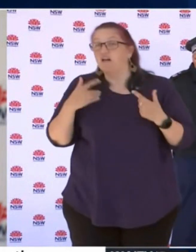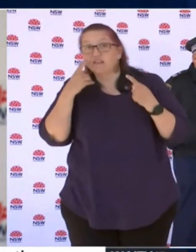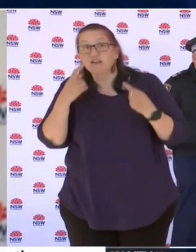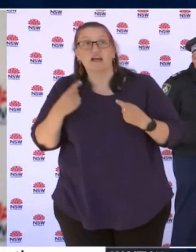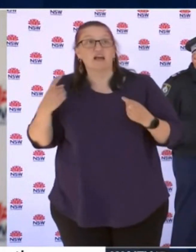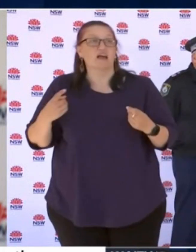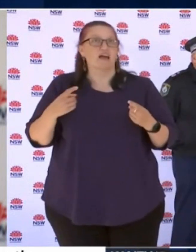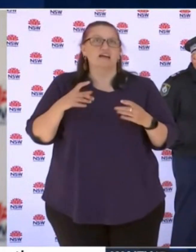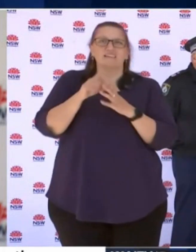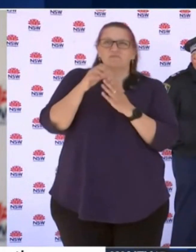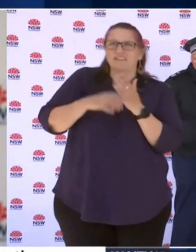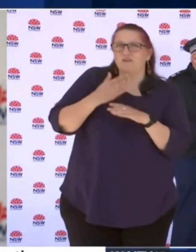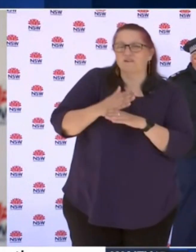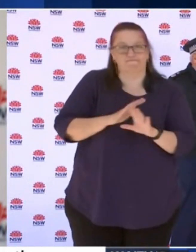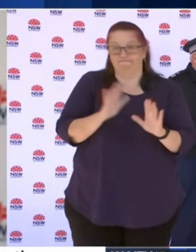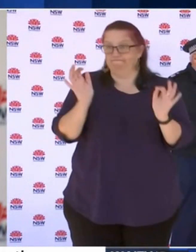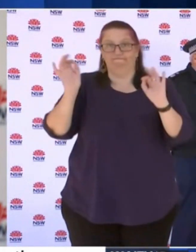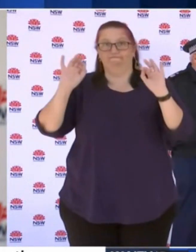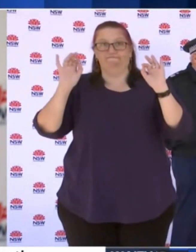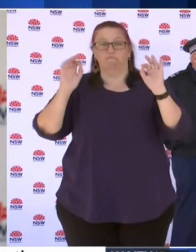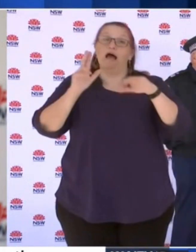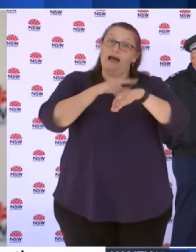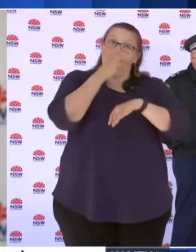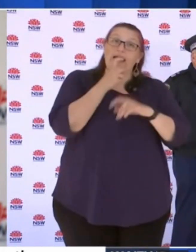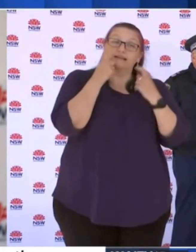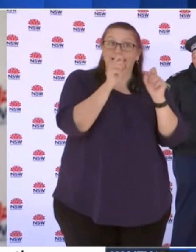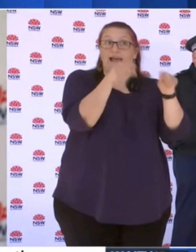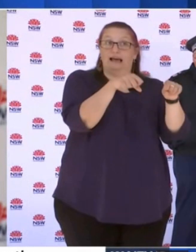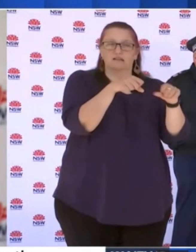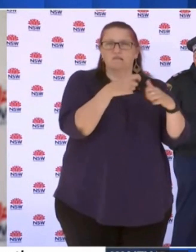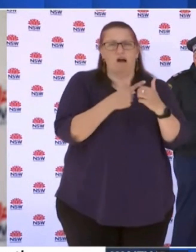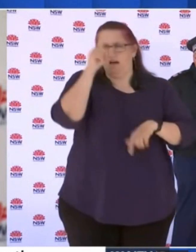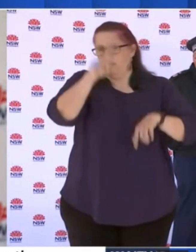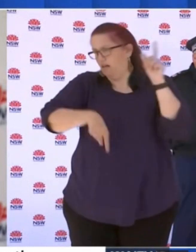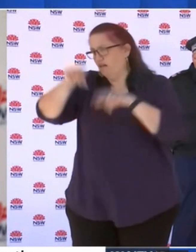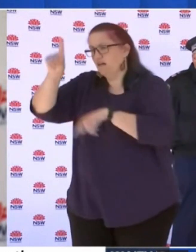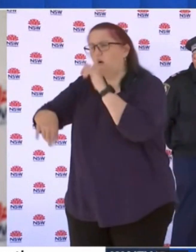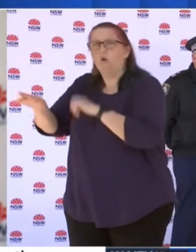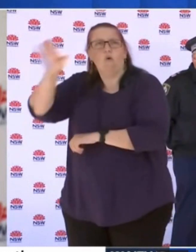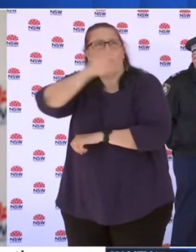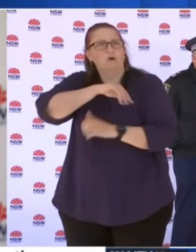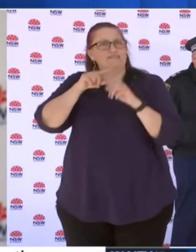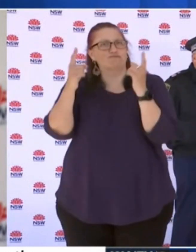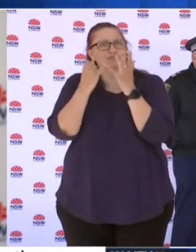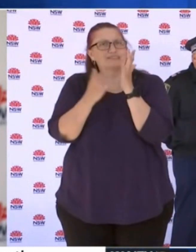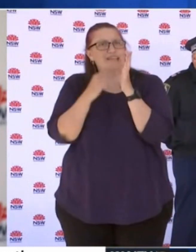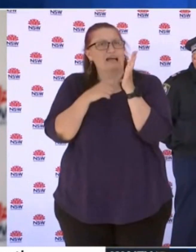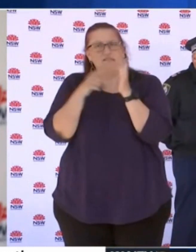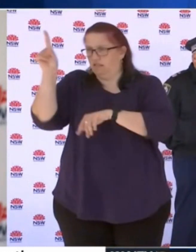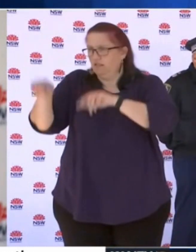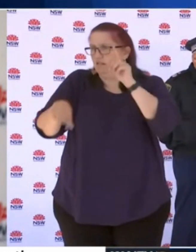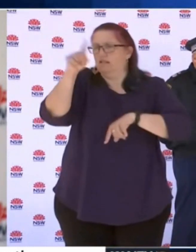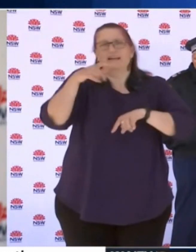on advice. But obviously we should have a national approach to those issues so that there's consistency across the nation. And of course, those